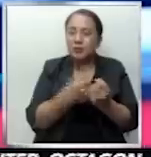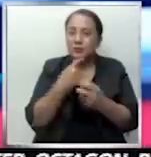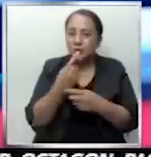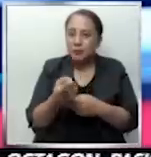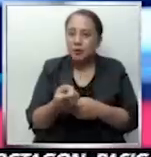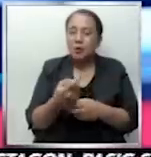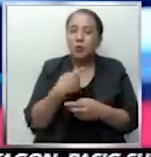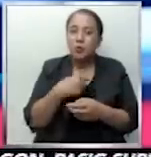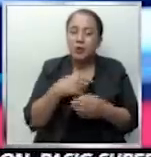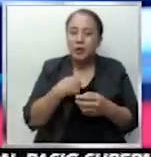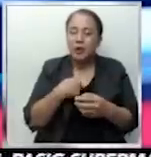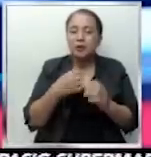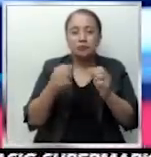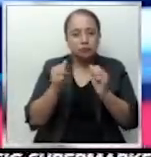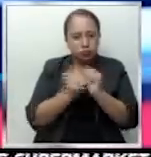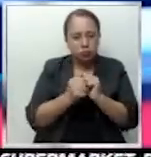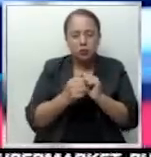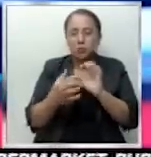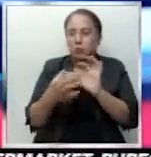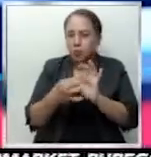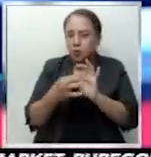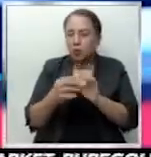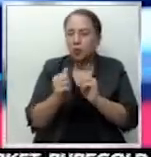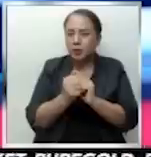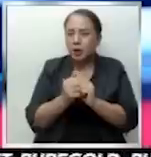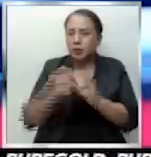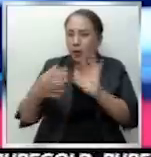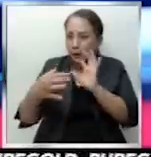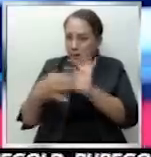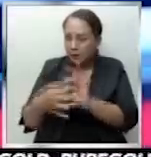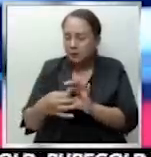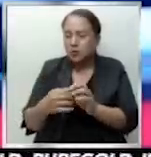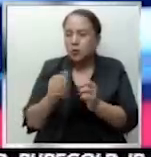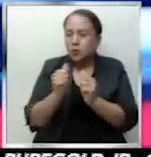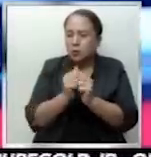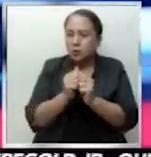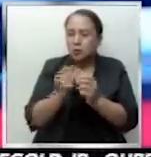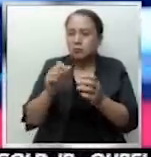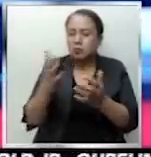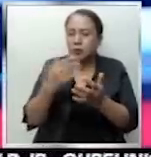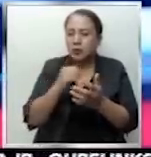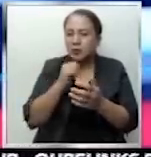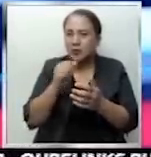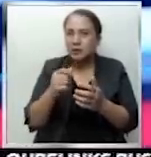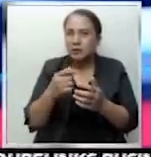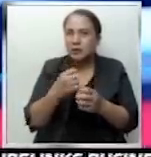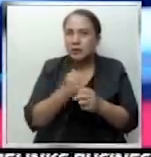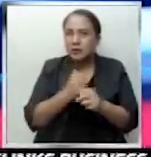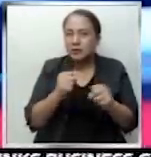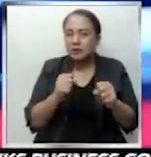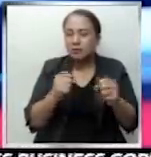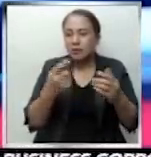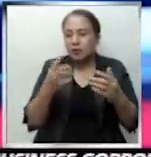by our allies. We are working together collectively to make sure that we can uphold the safety and security of our people.